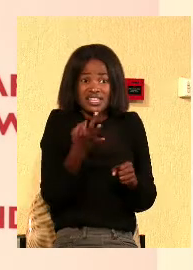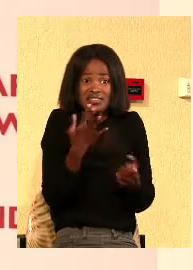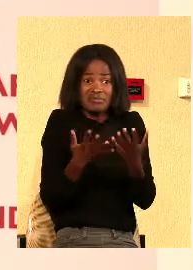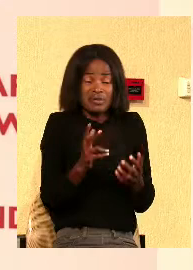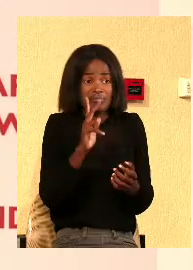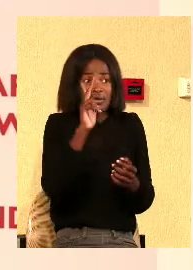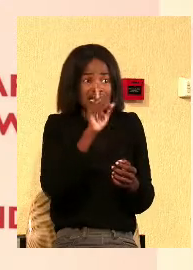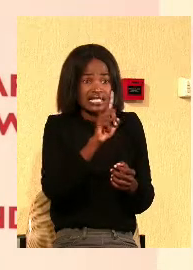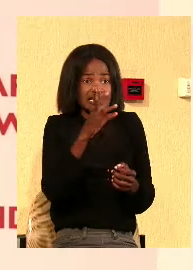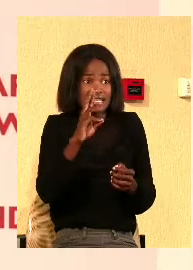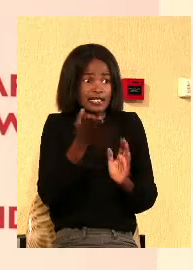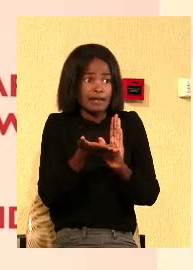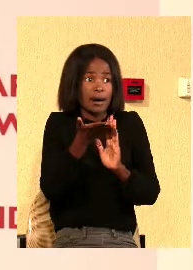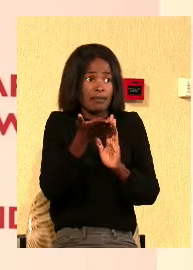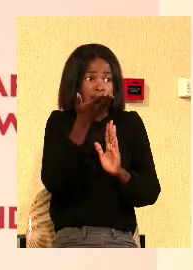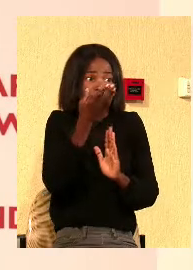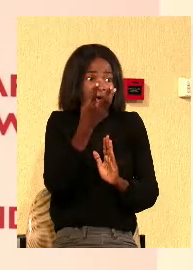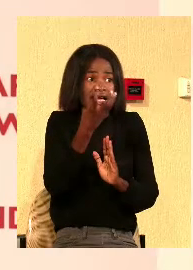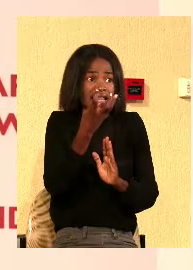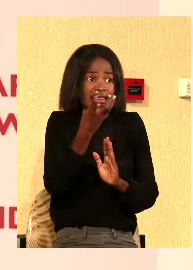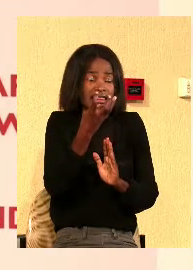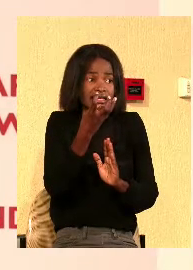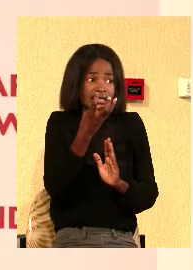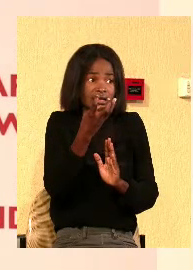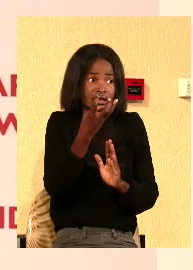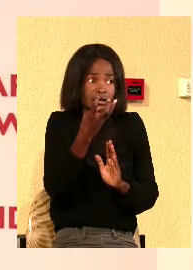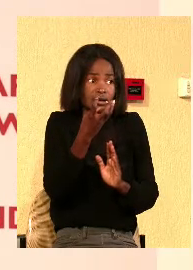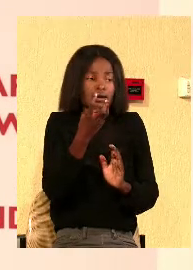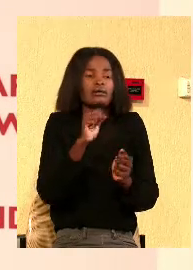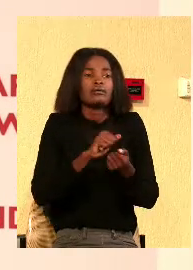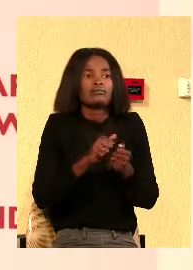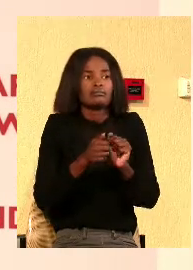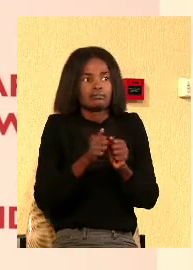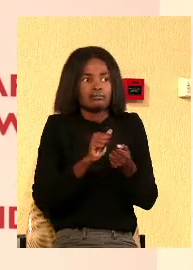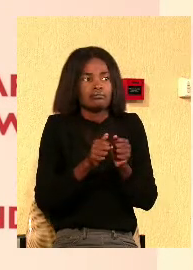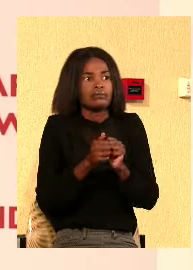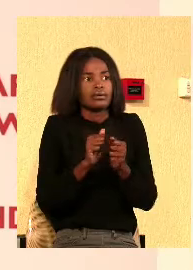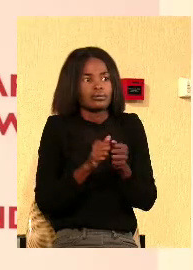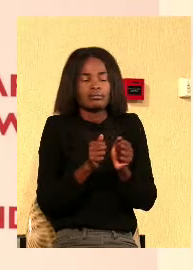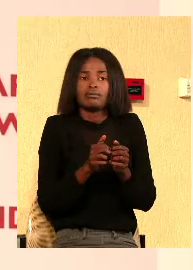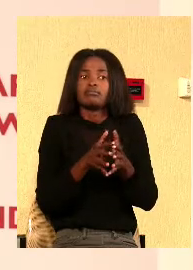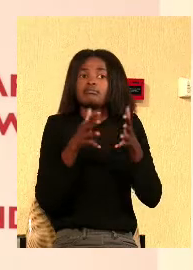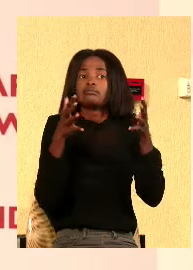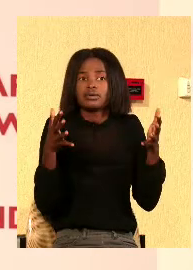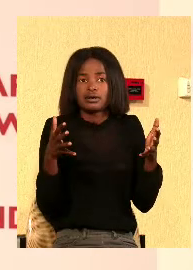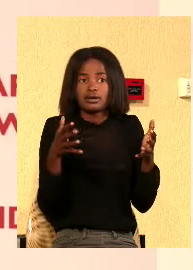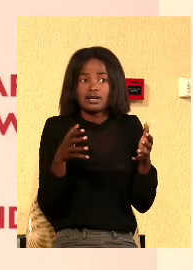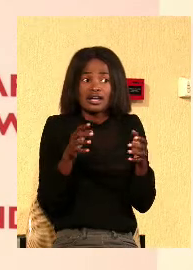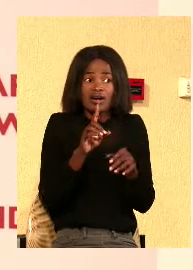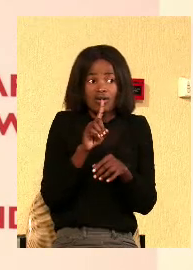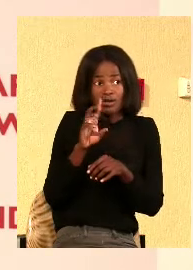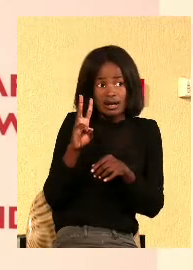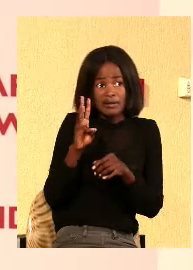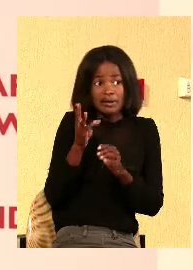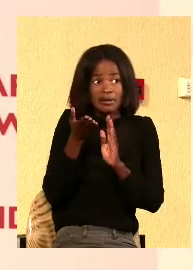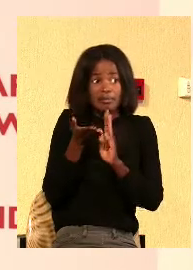current 16 cases become 32 next week, then we see we are facing a deadly situation, which we hope not to.